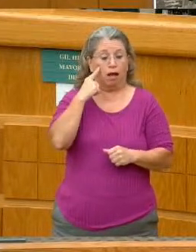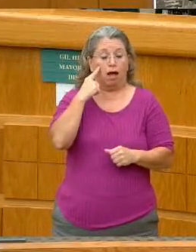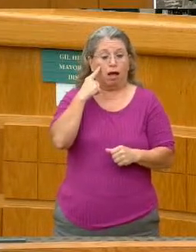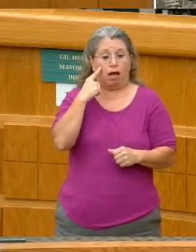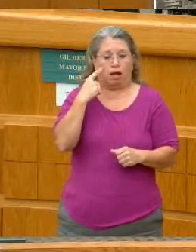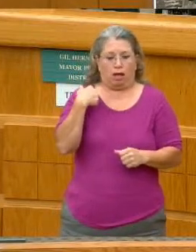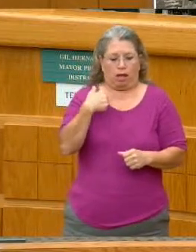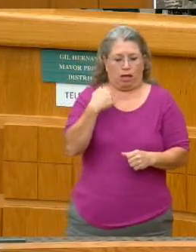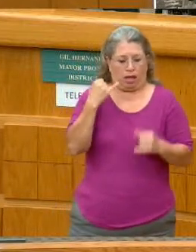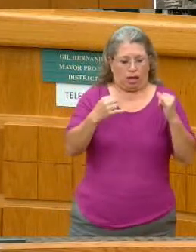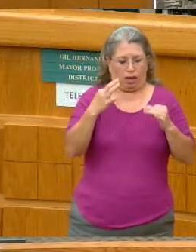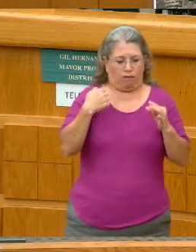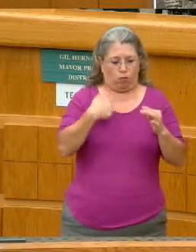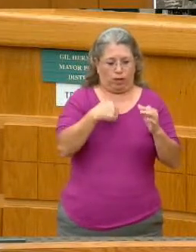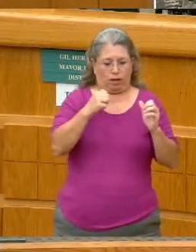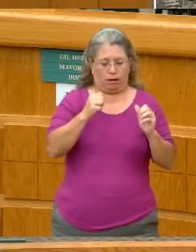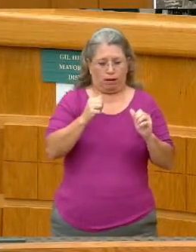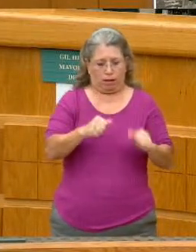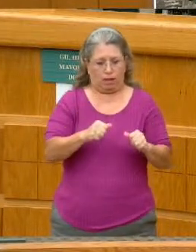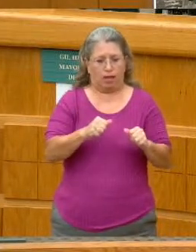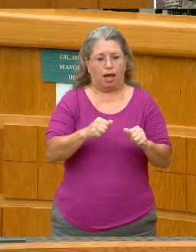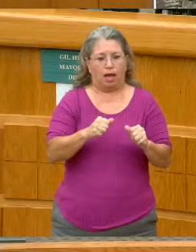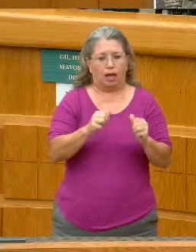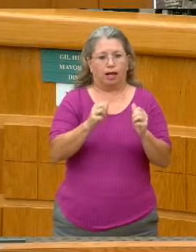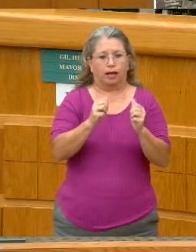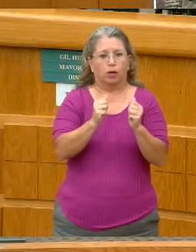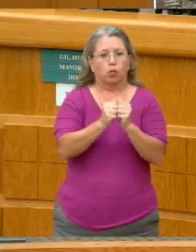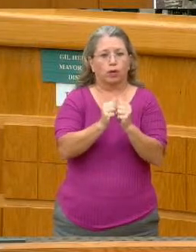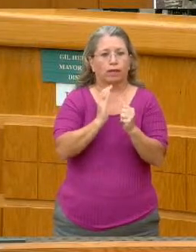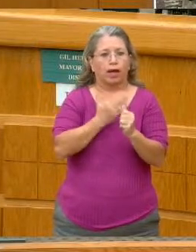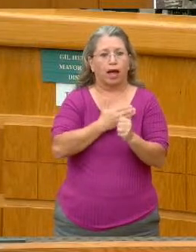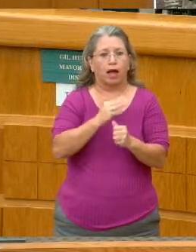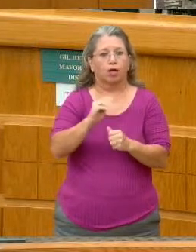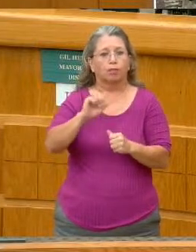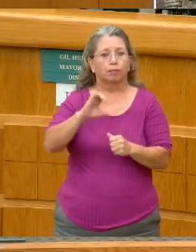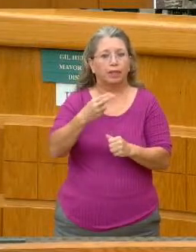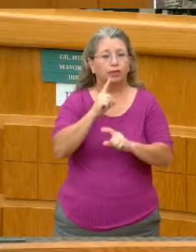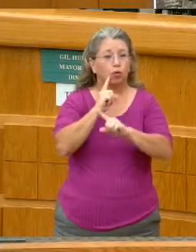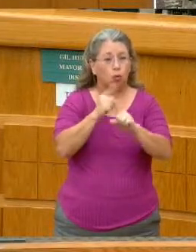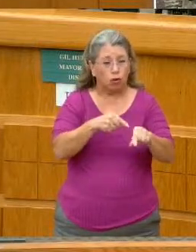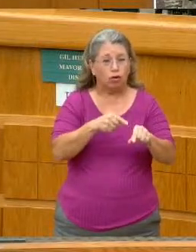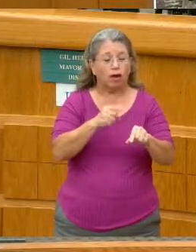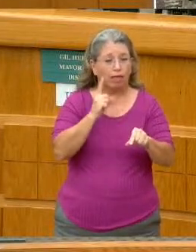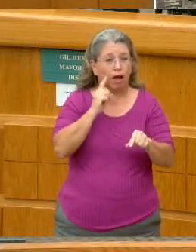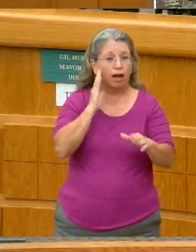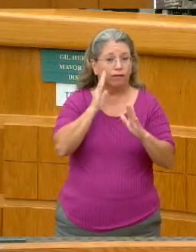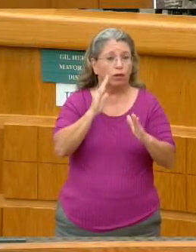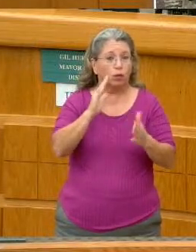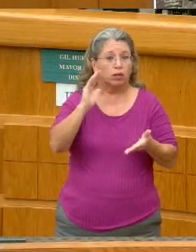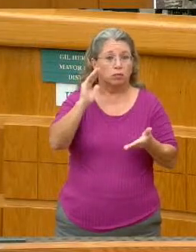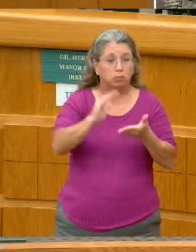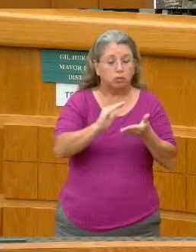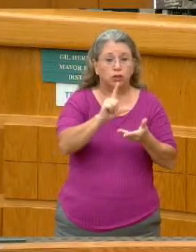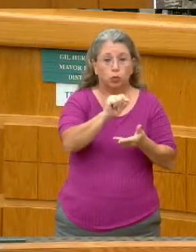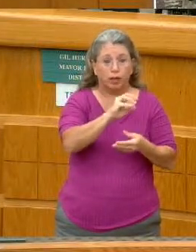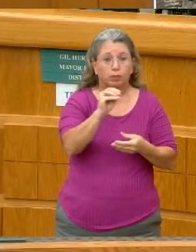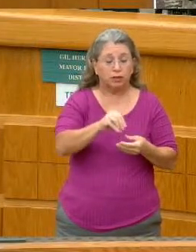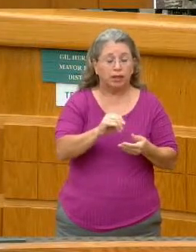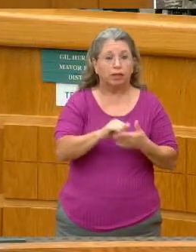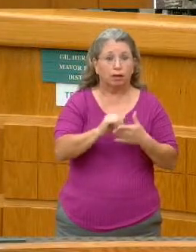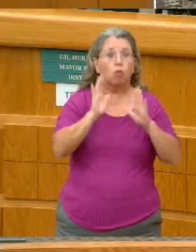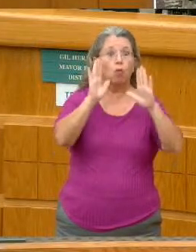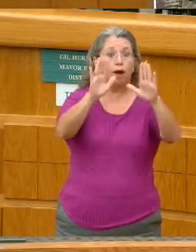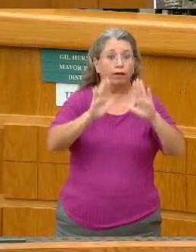management with this beach order, take it down 20%, that would be a tremendous feat. On July